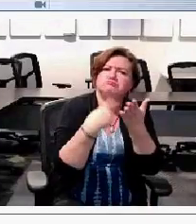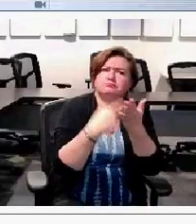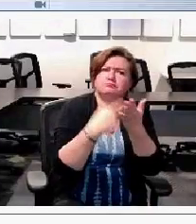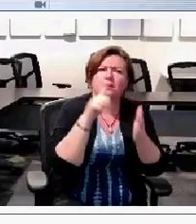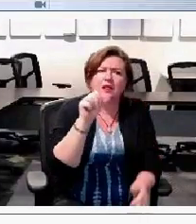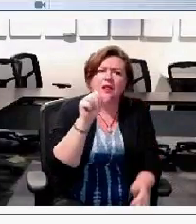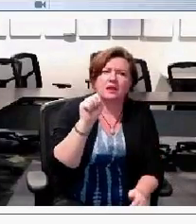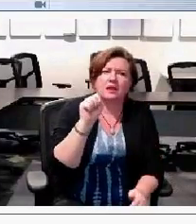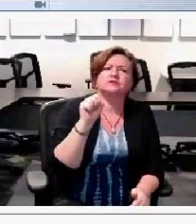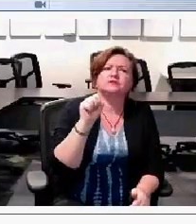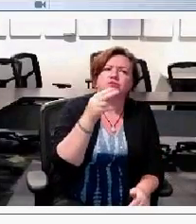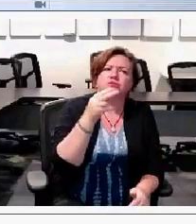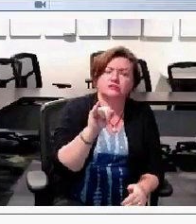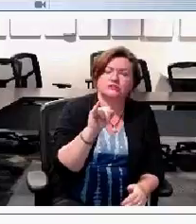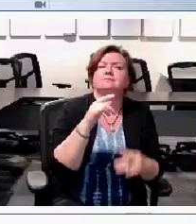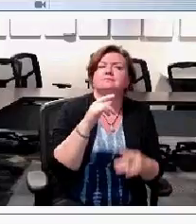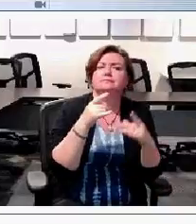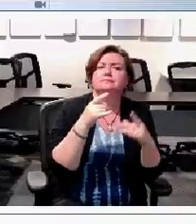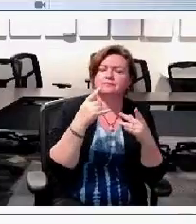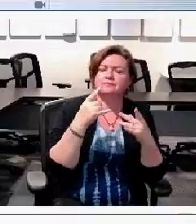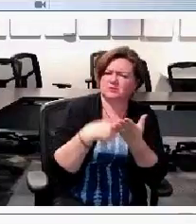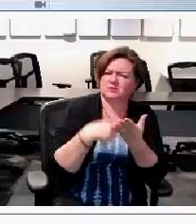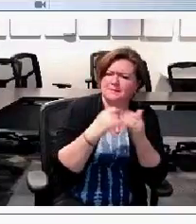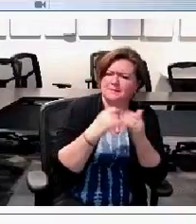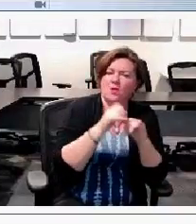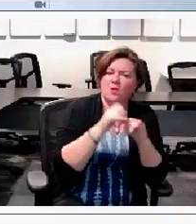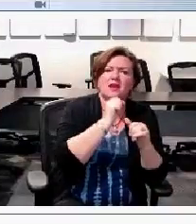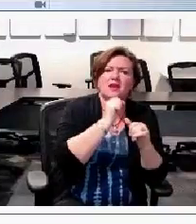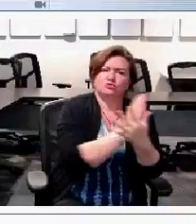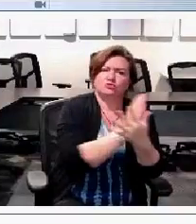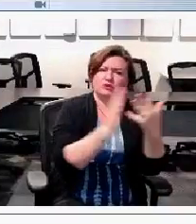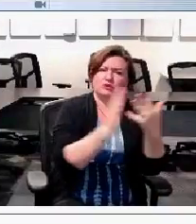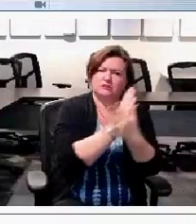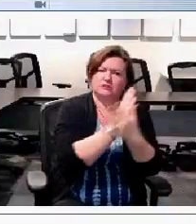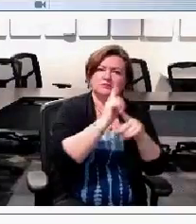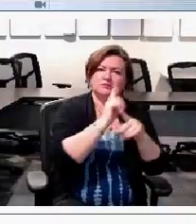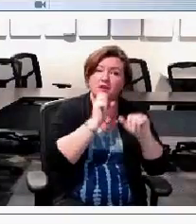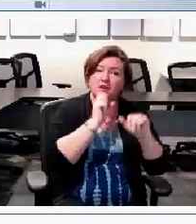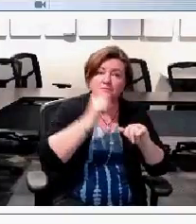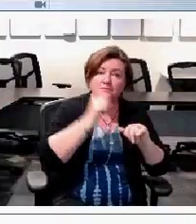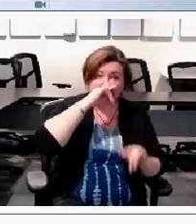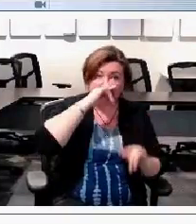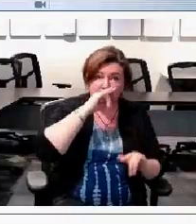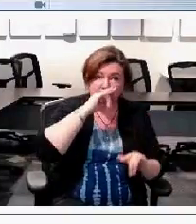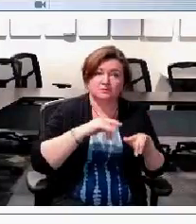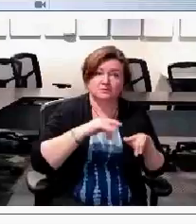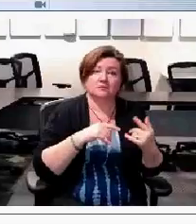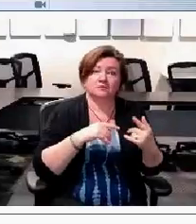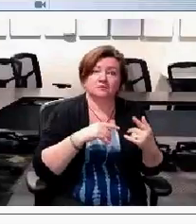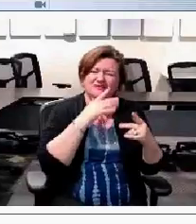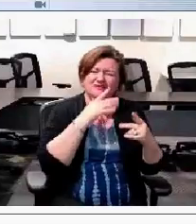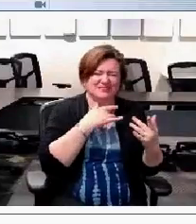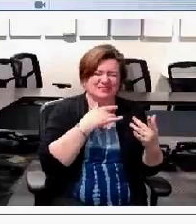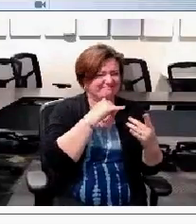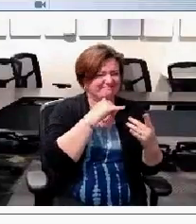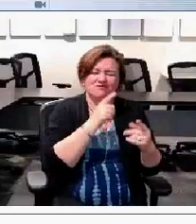was commenting on the range of children that we see, and not very accurate,